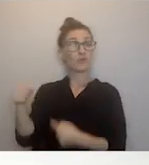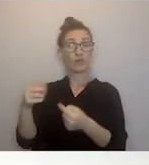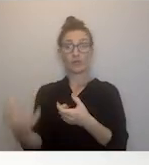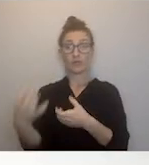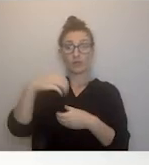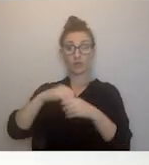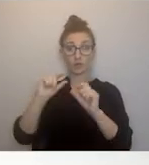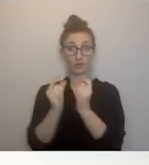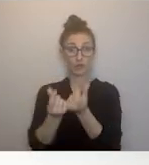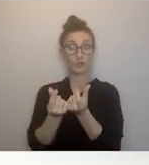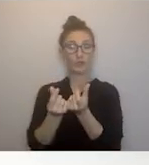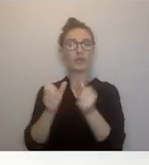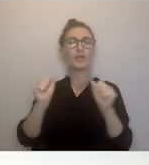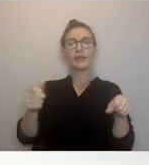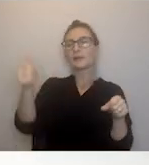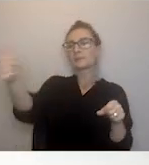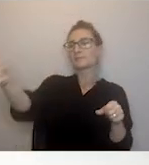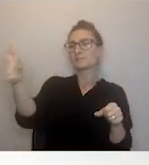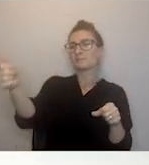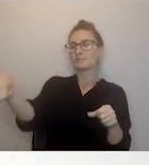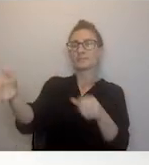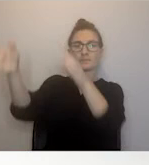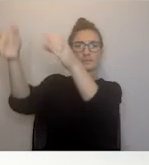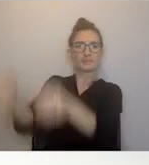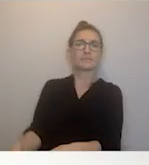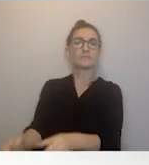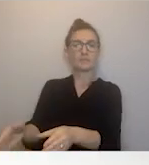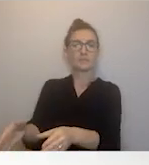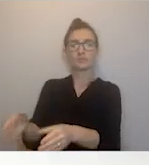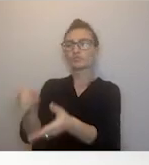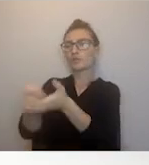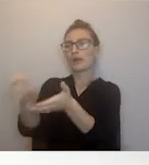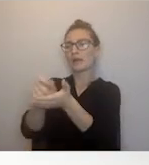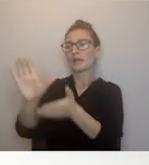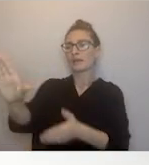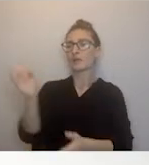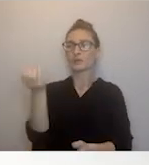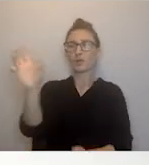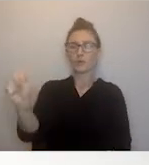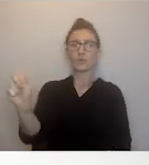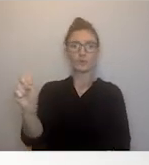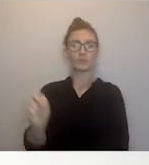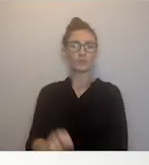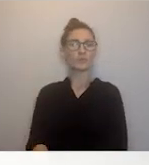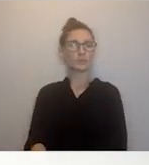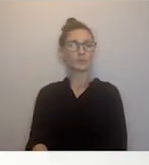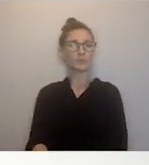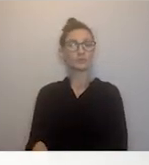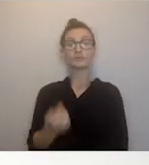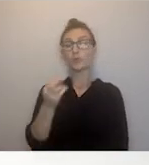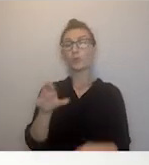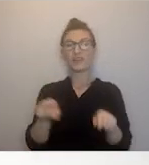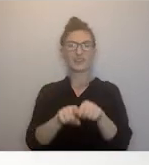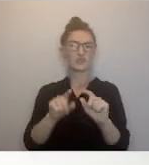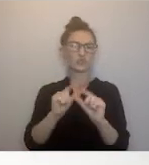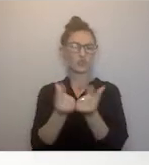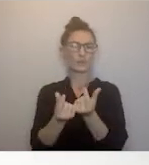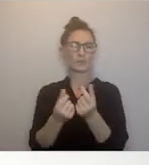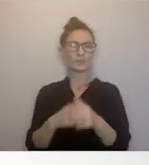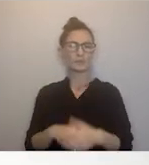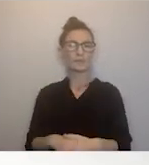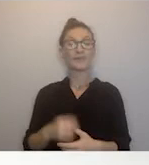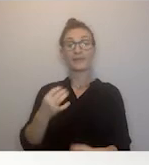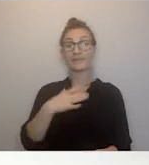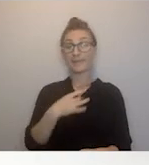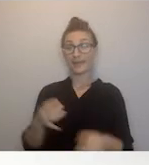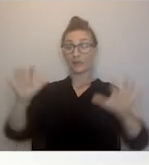being in a large group, they can, on their own page, write their own words down or say their own words, and you collect individual responses, or